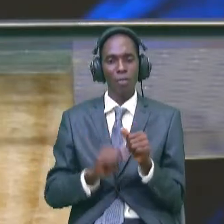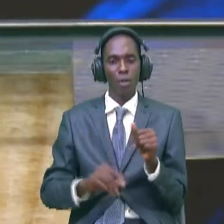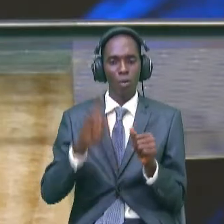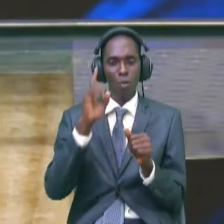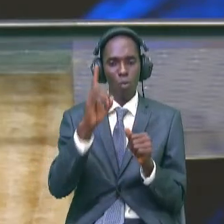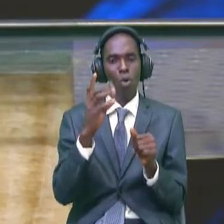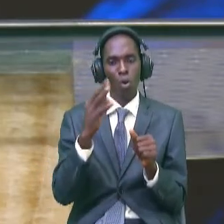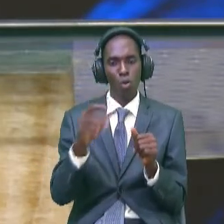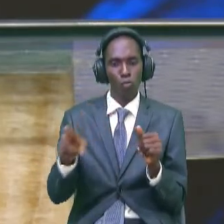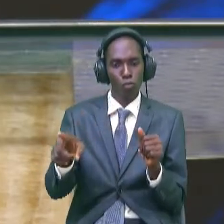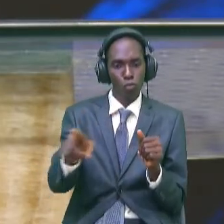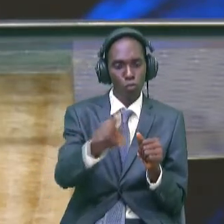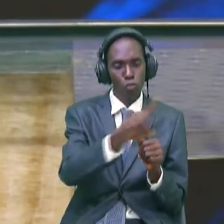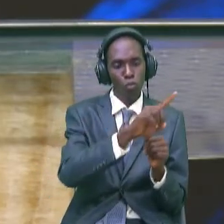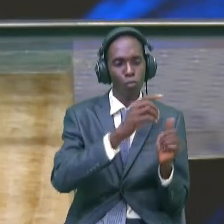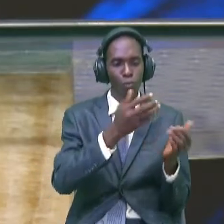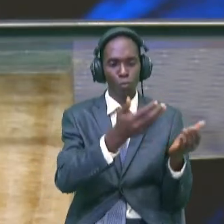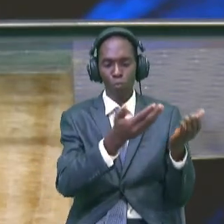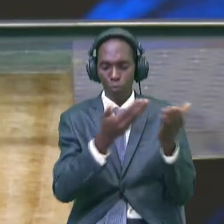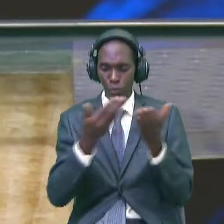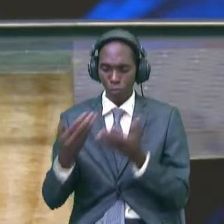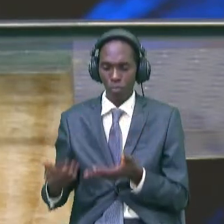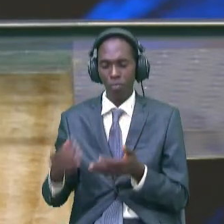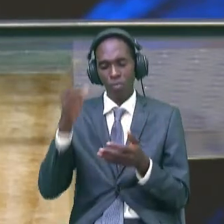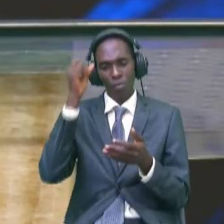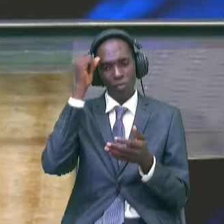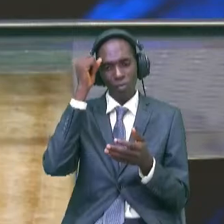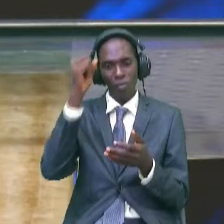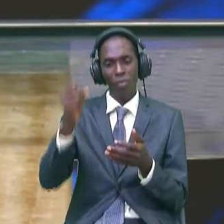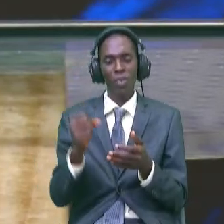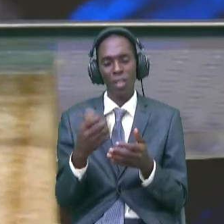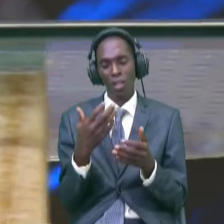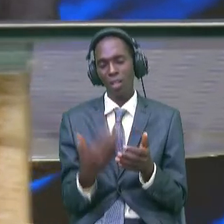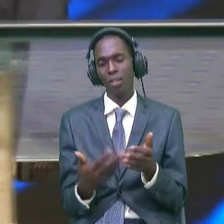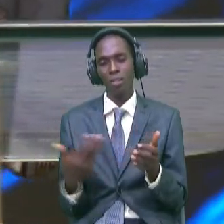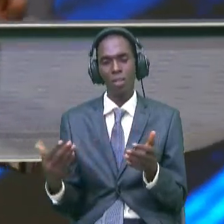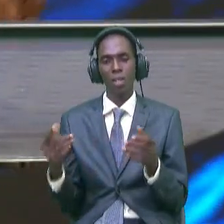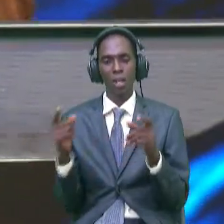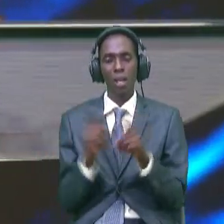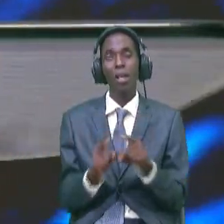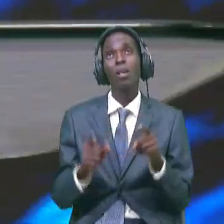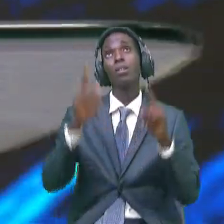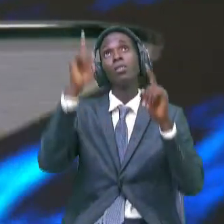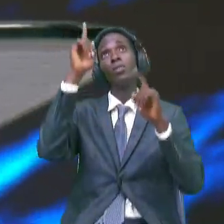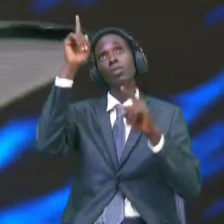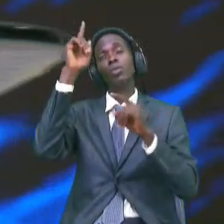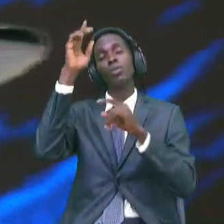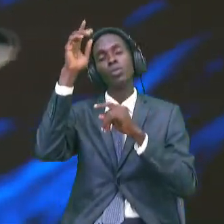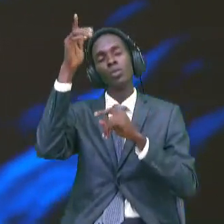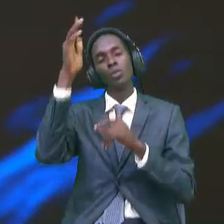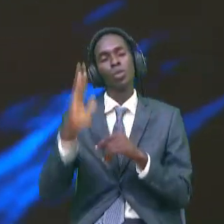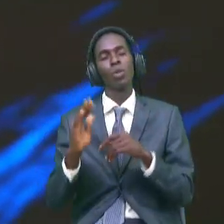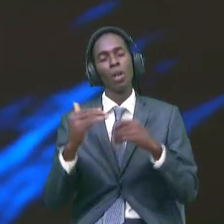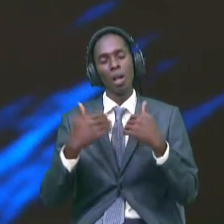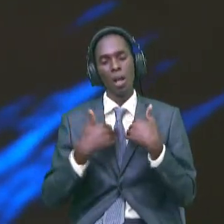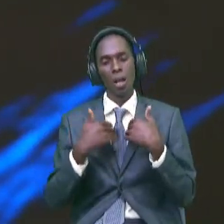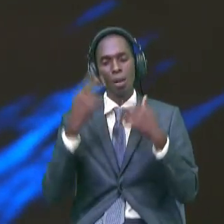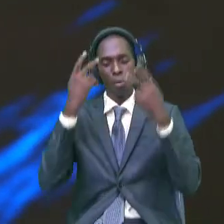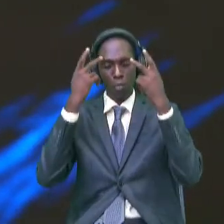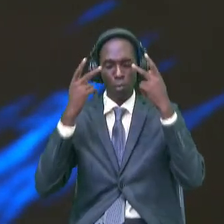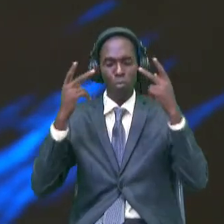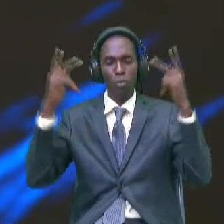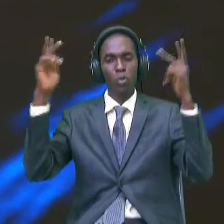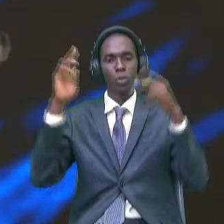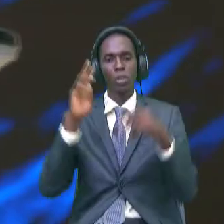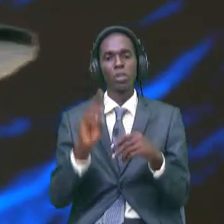let every one of you lay by him in store, as God has prospered him,